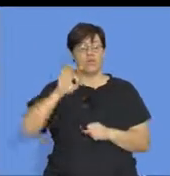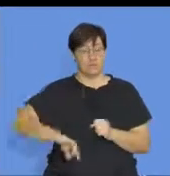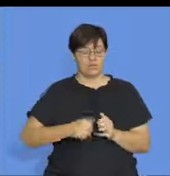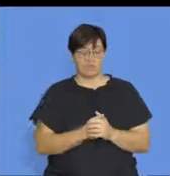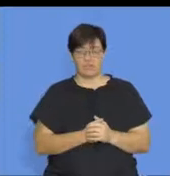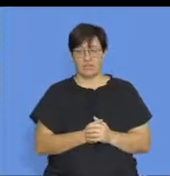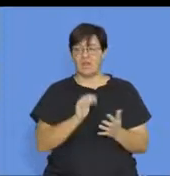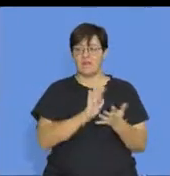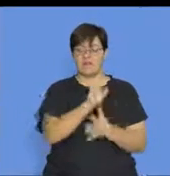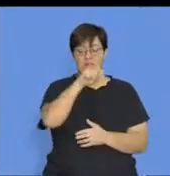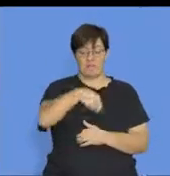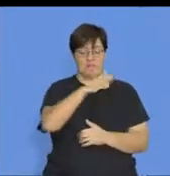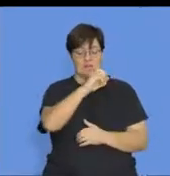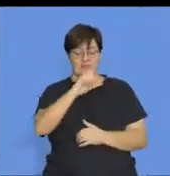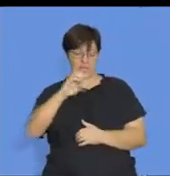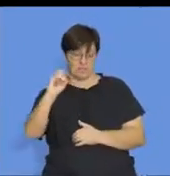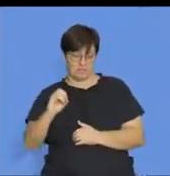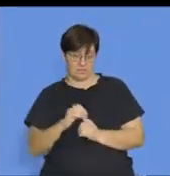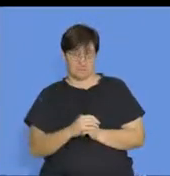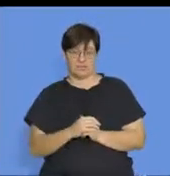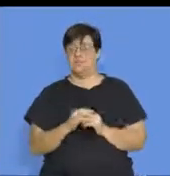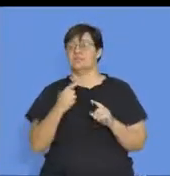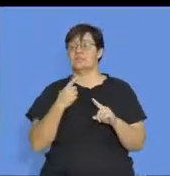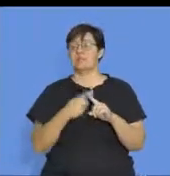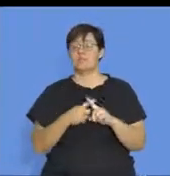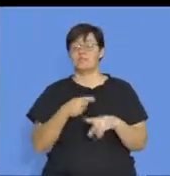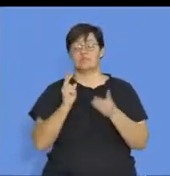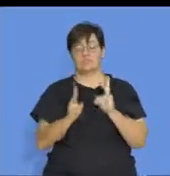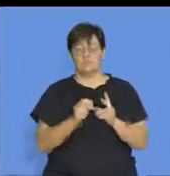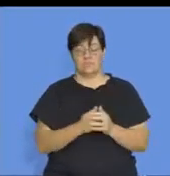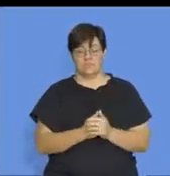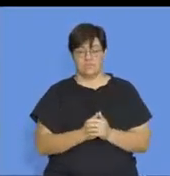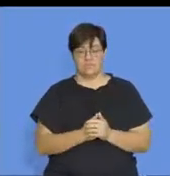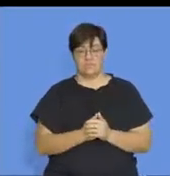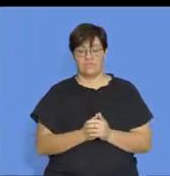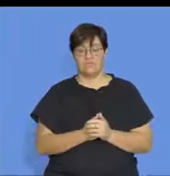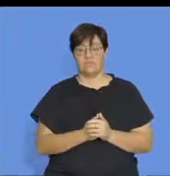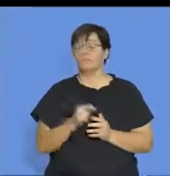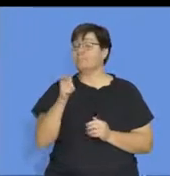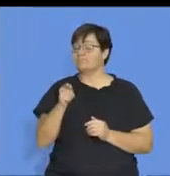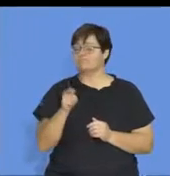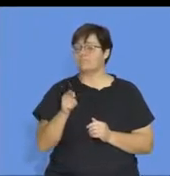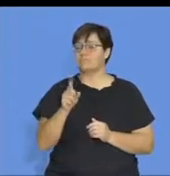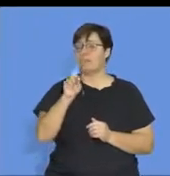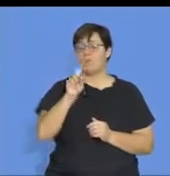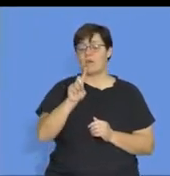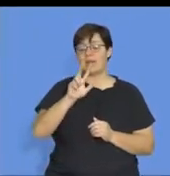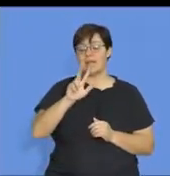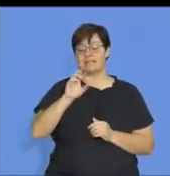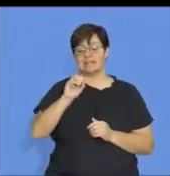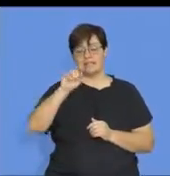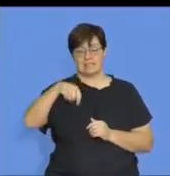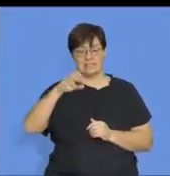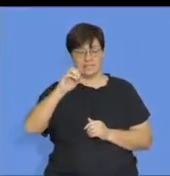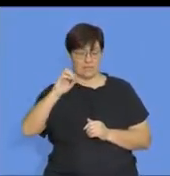So 15,000 times 12, and that should be 180,000